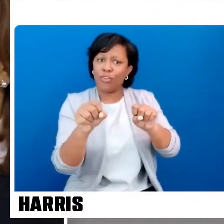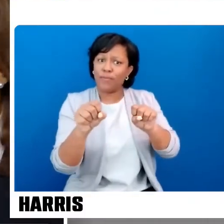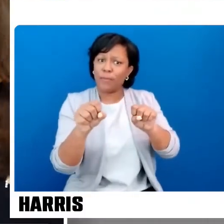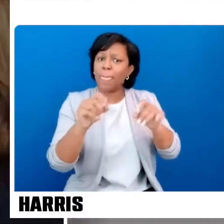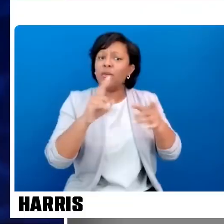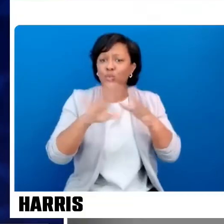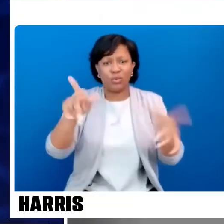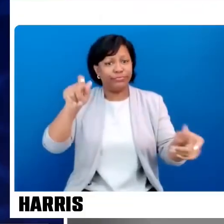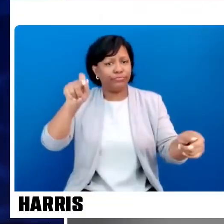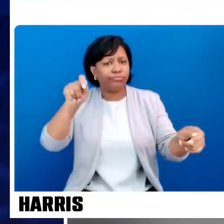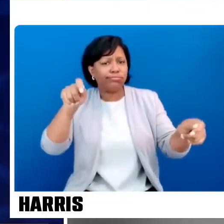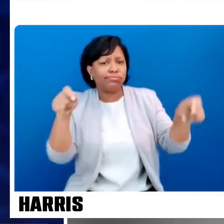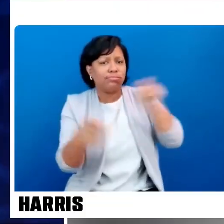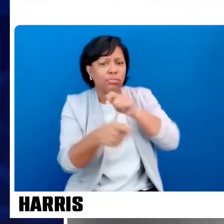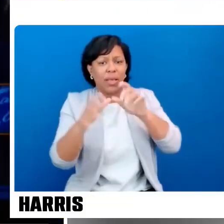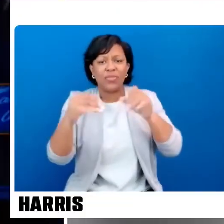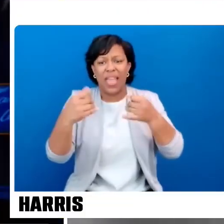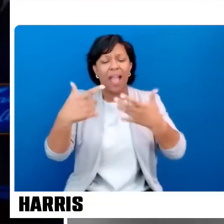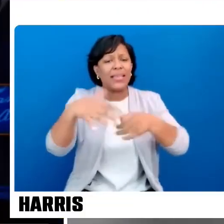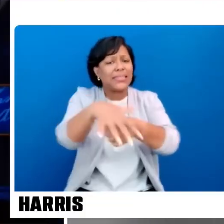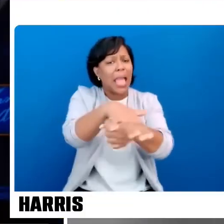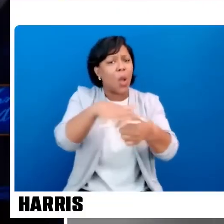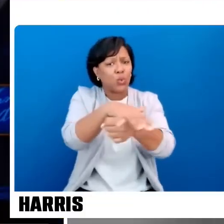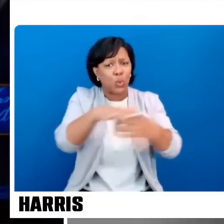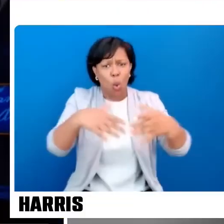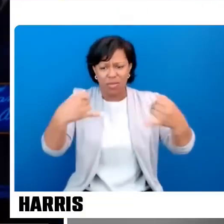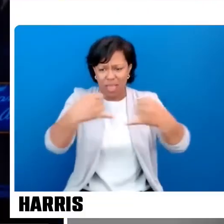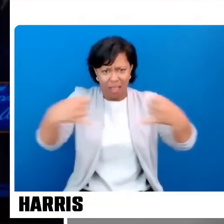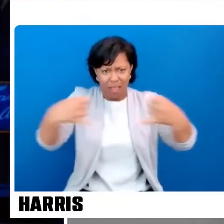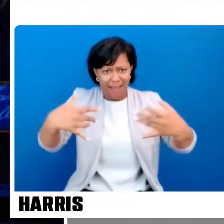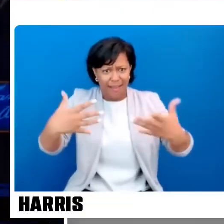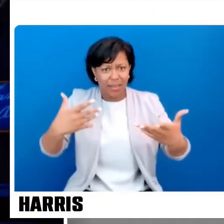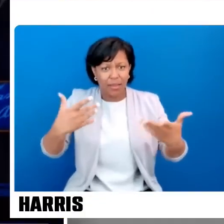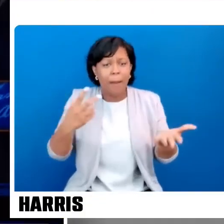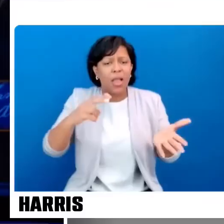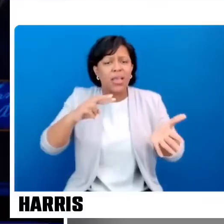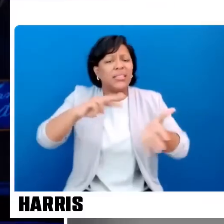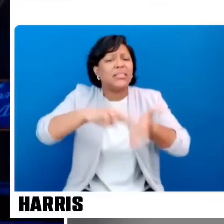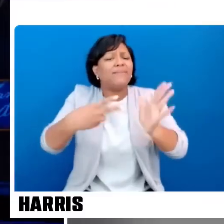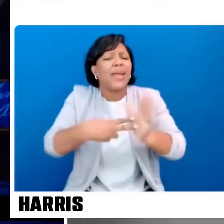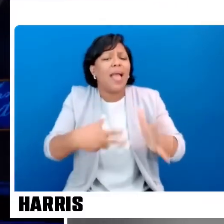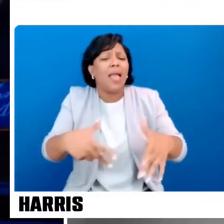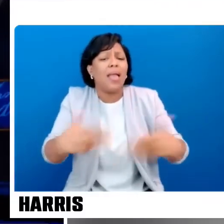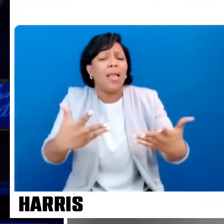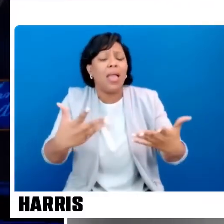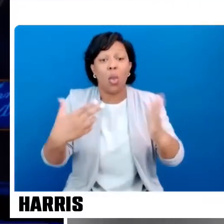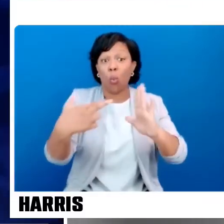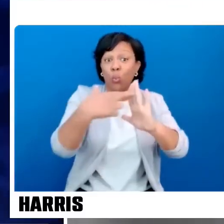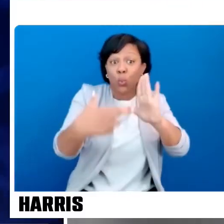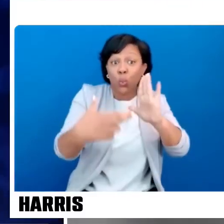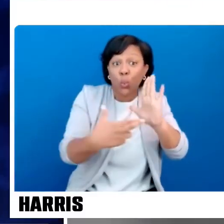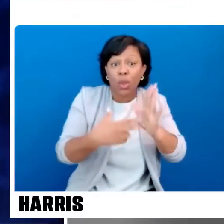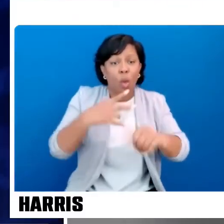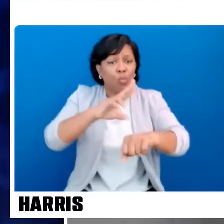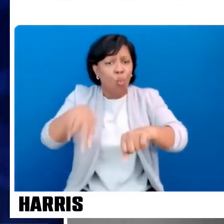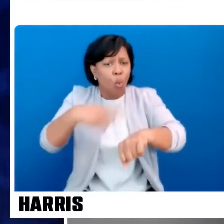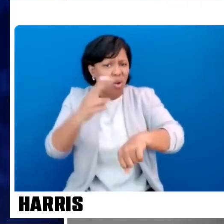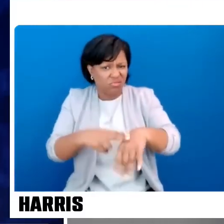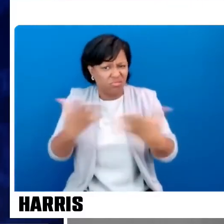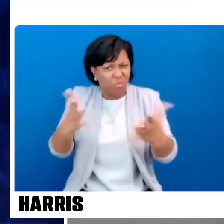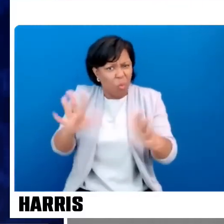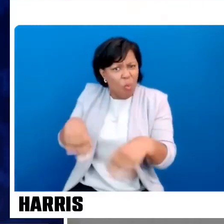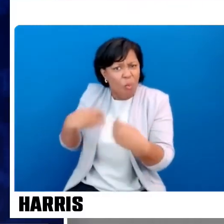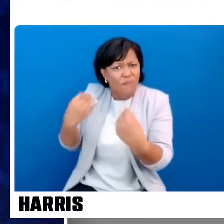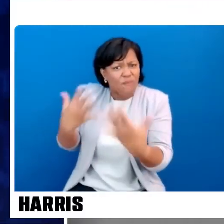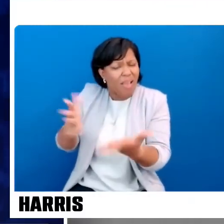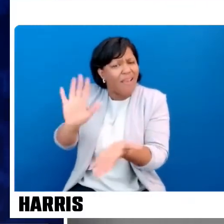important international rules and norms, which is the importance of sovereignty and territorial integrity. And I met with President Zelensky. I shared